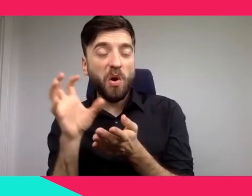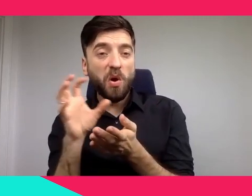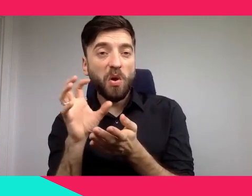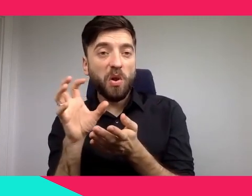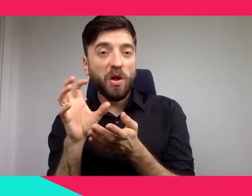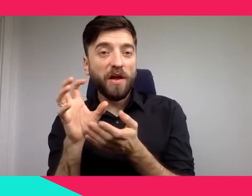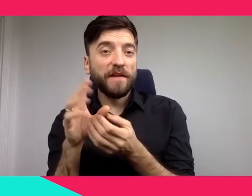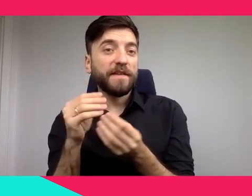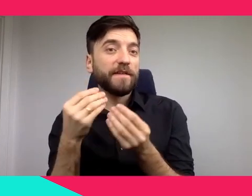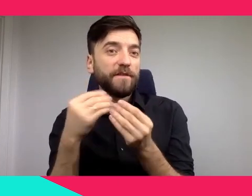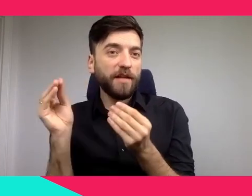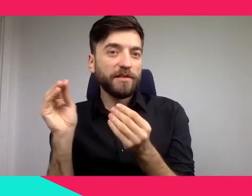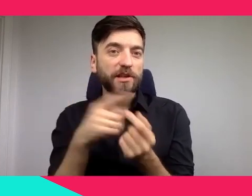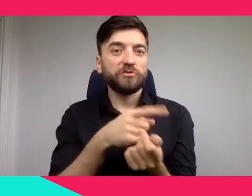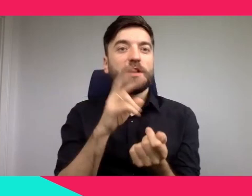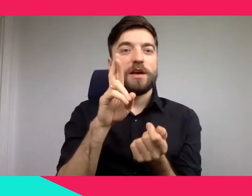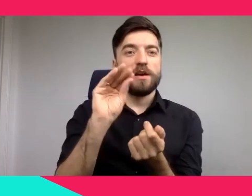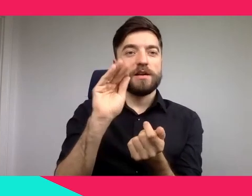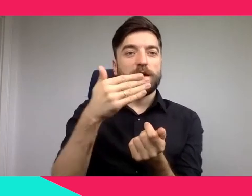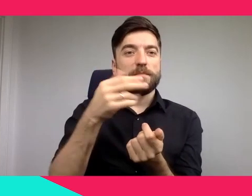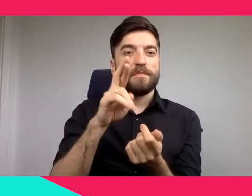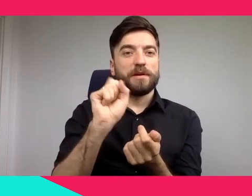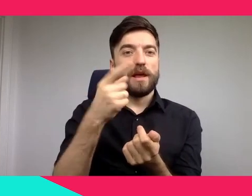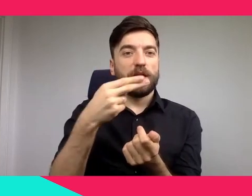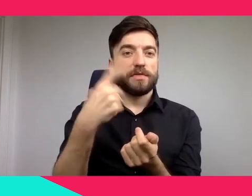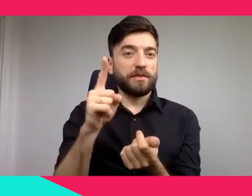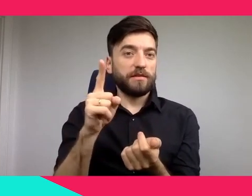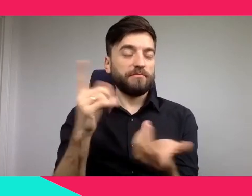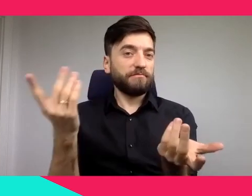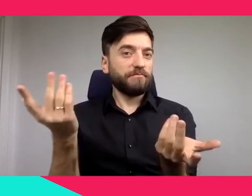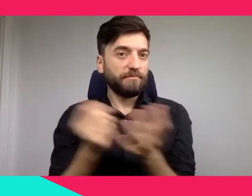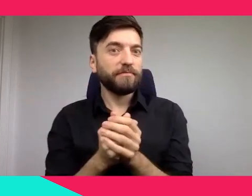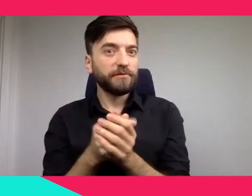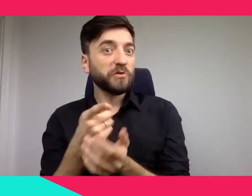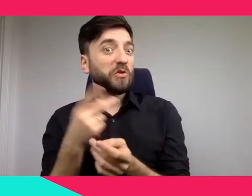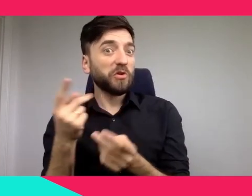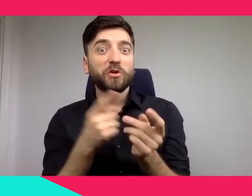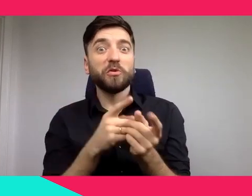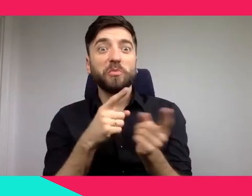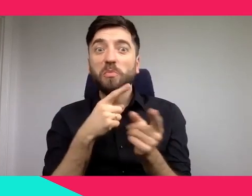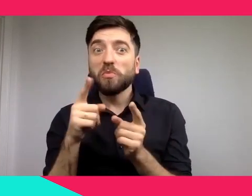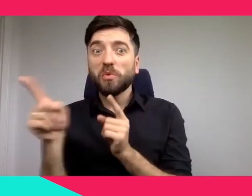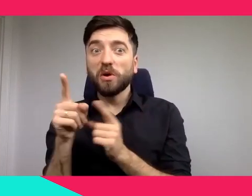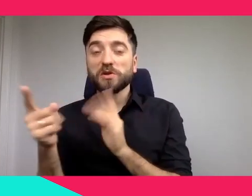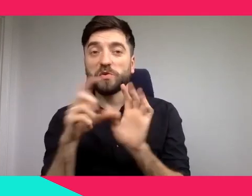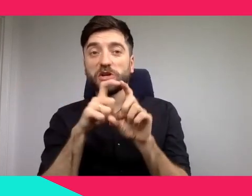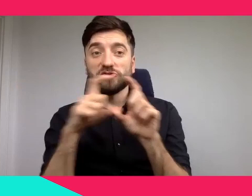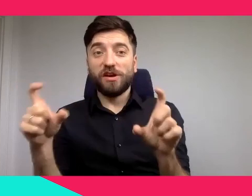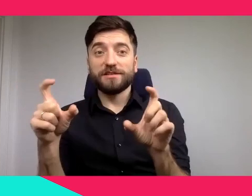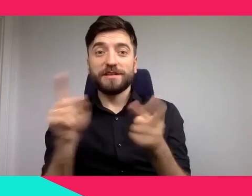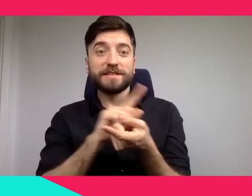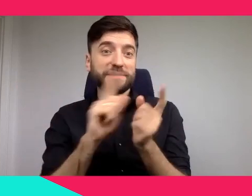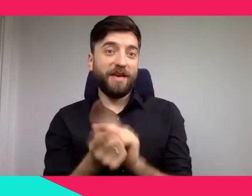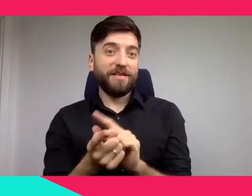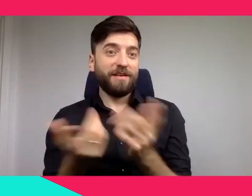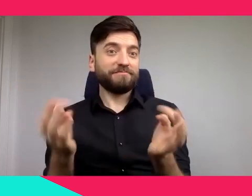say in German, the zeitgeist is. So I'll skip, oh, I'm going to go the wrong way. I'll skip most of these images. I can go into them